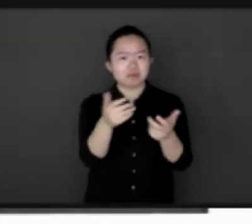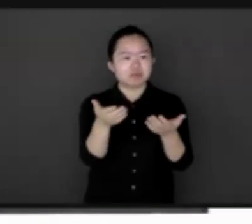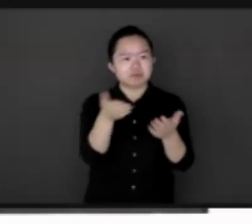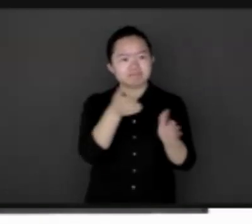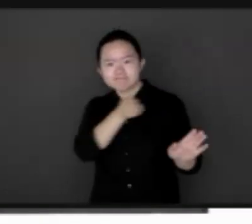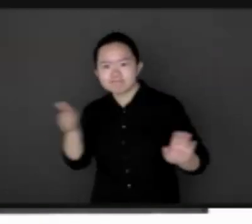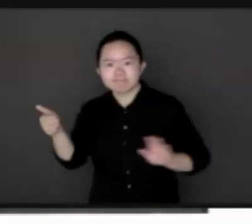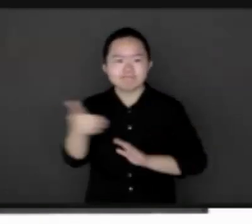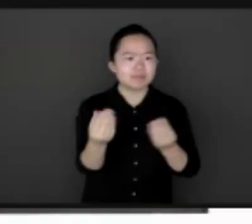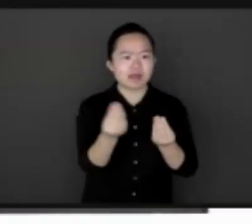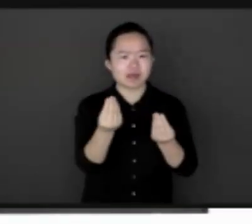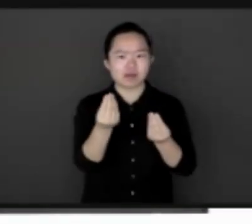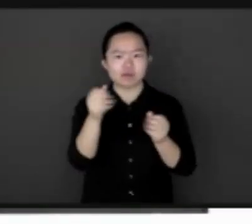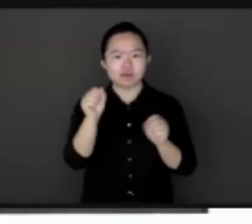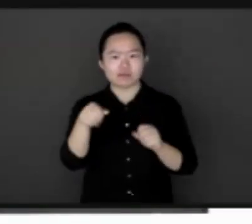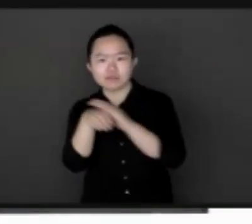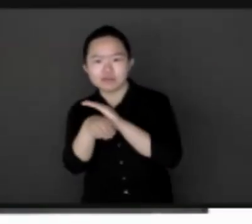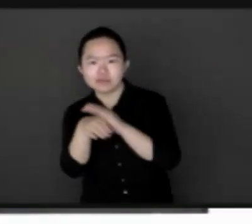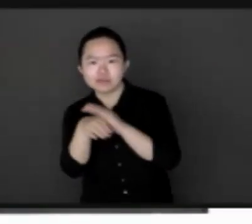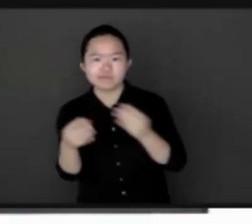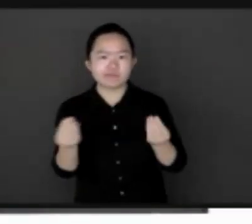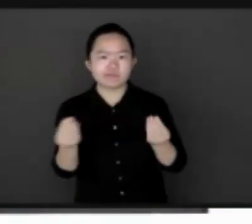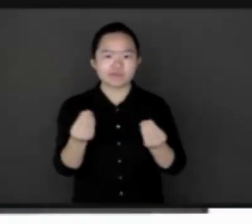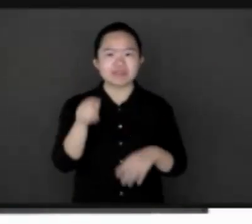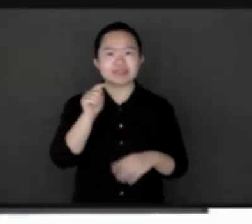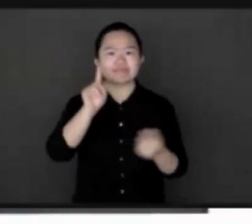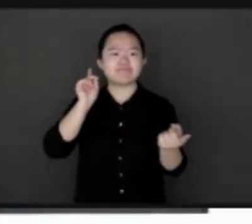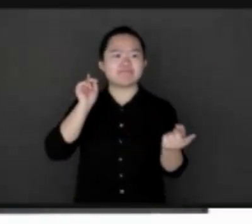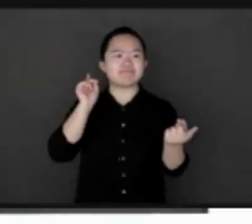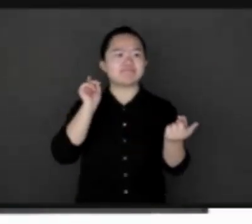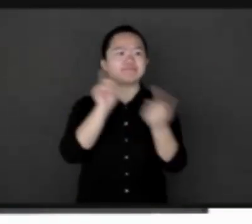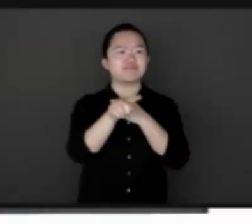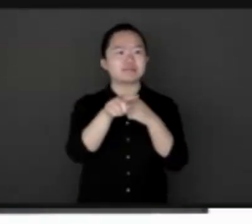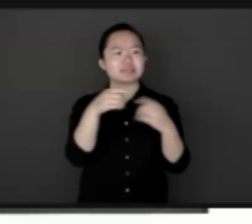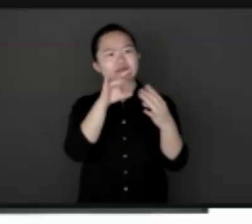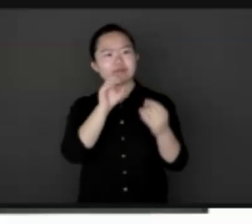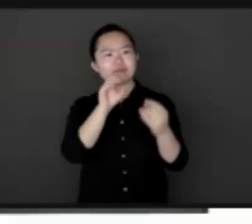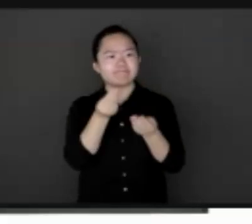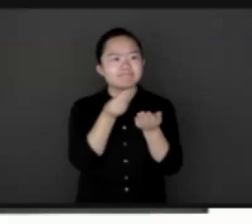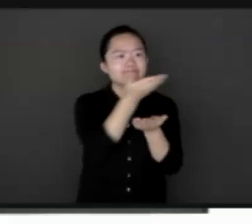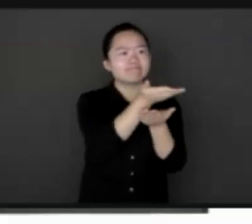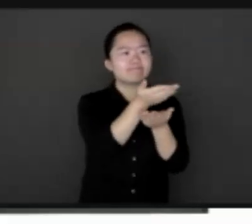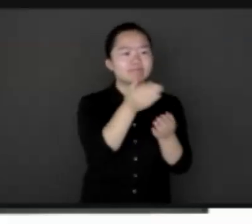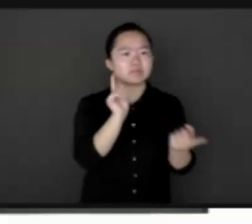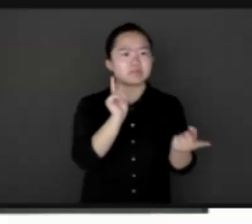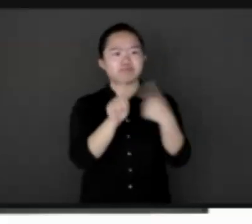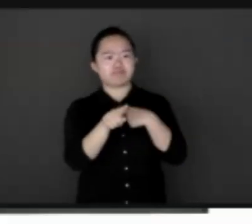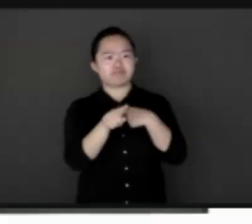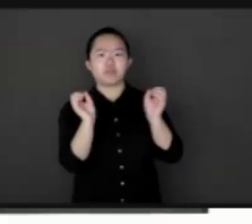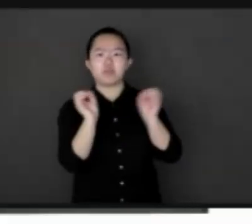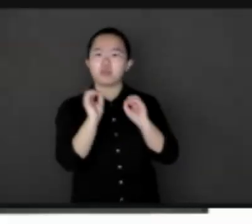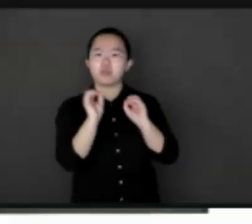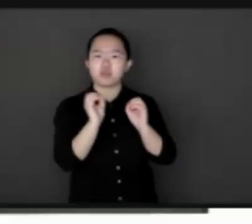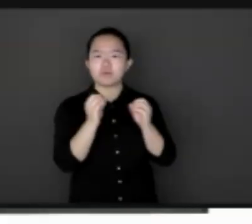possibility. So I, as a user, have the possibility to raise a complaints. And that works a little different in different member states, but it could be